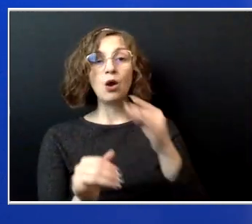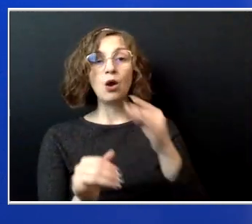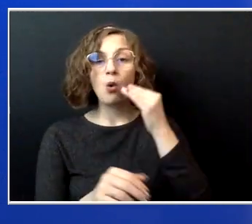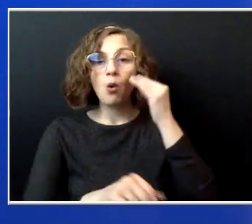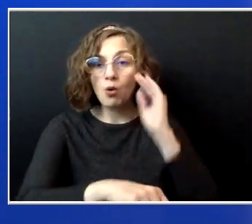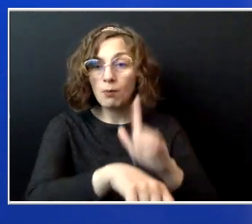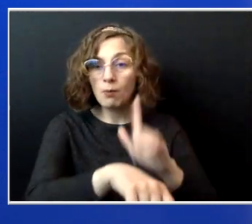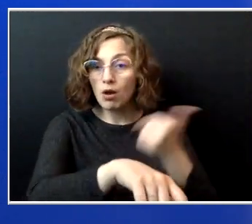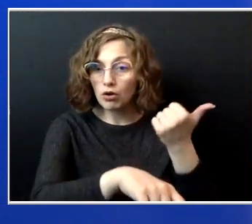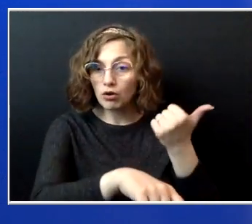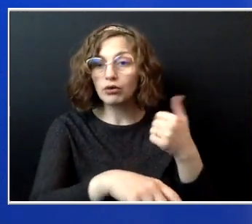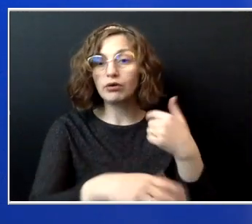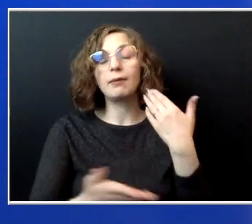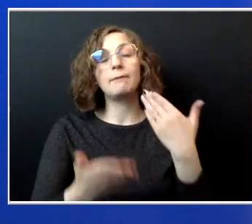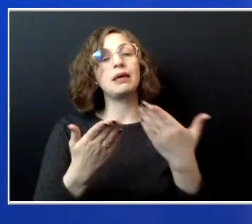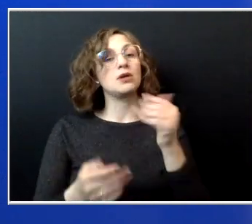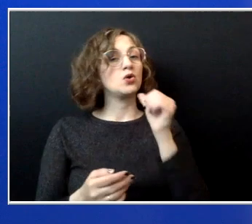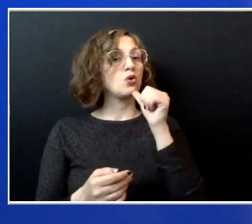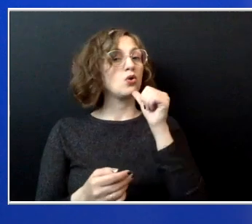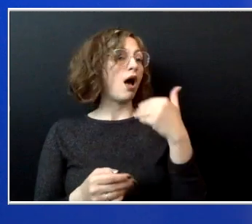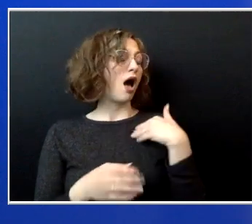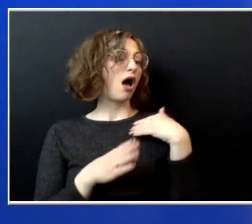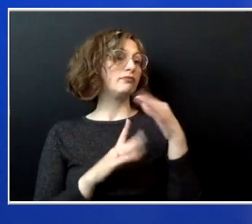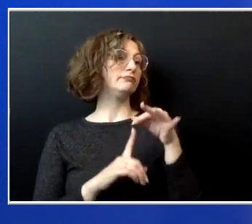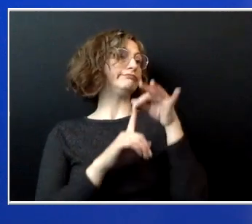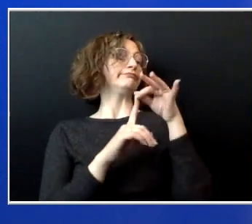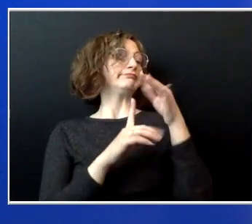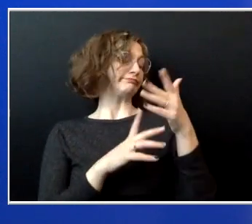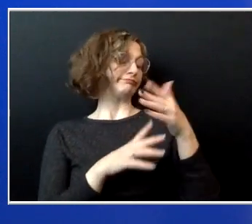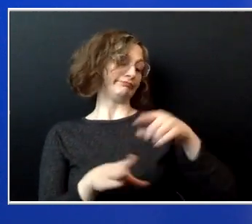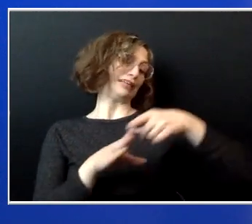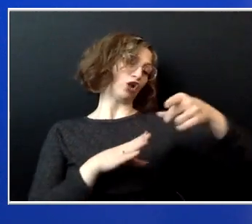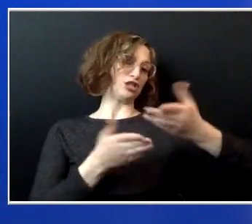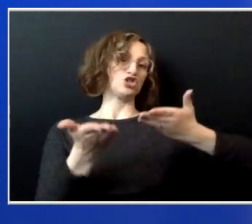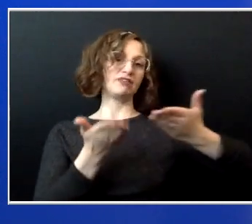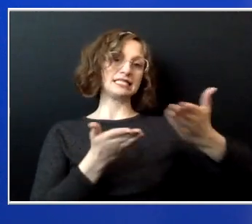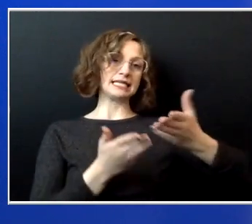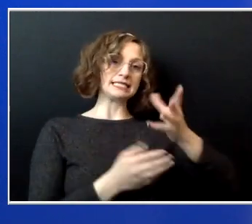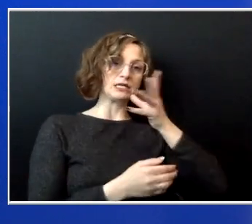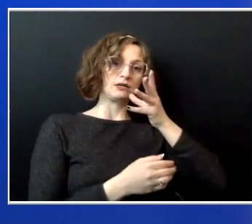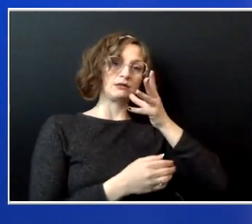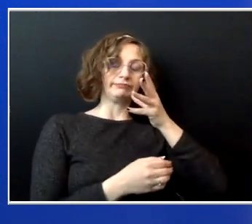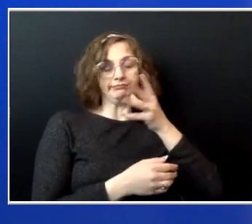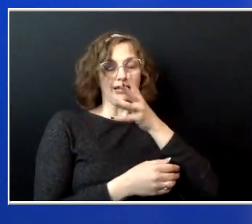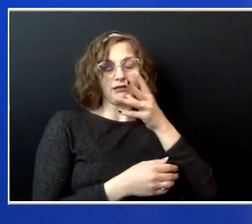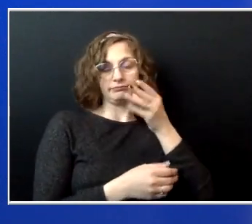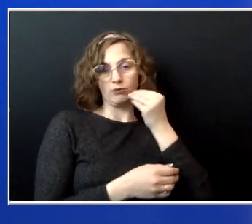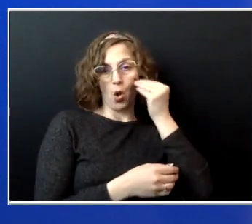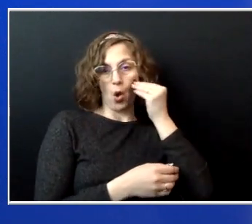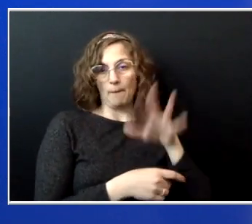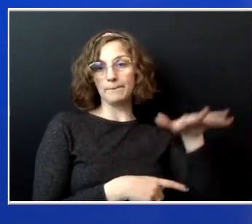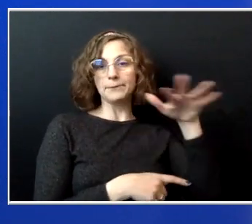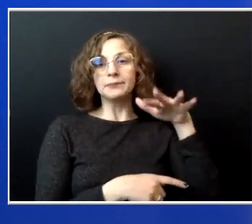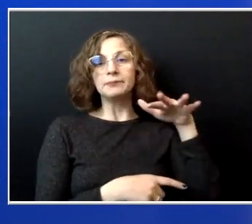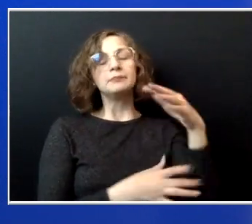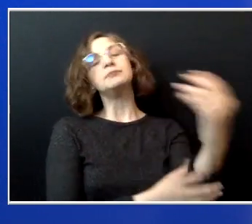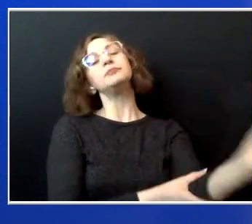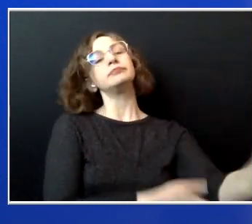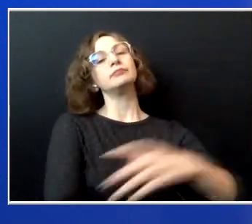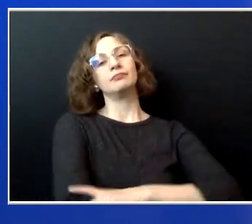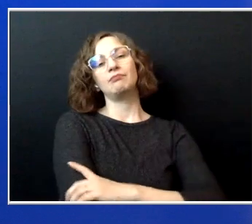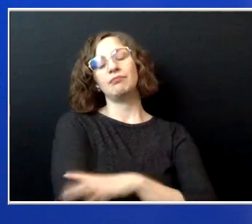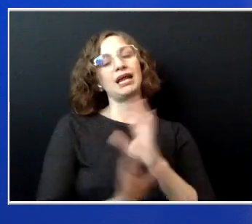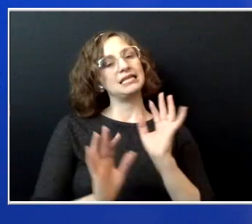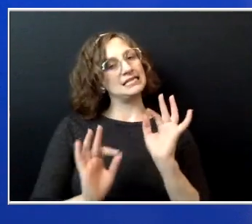specialized services and might not have kind of an insight into a potential problem. But it definitely is definitely related to the amount of